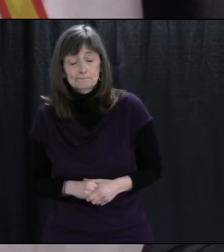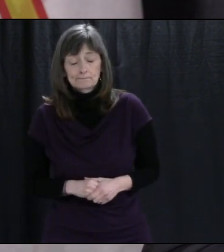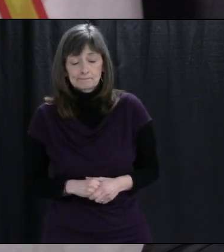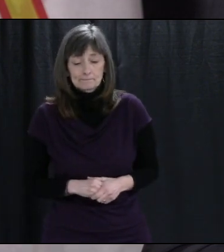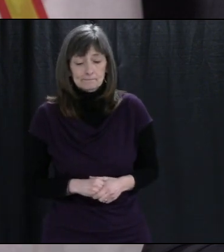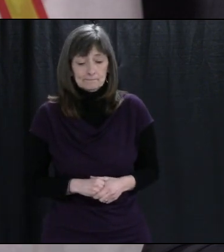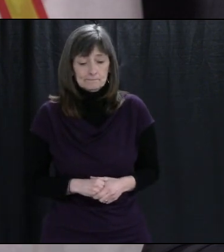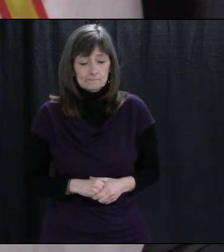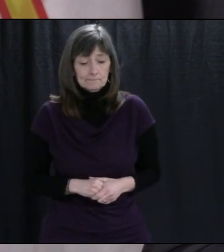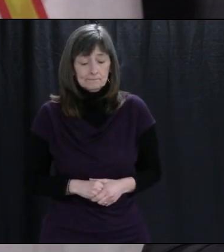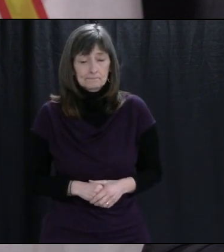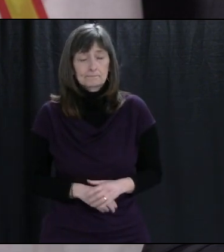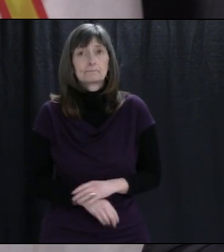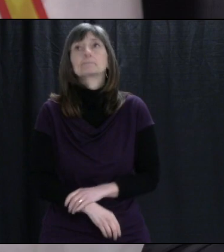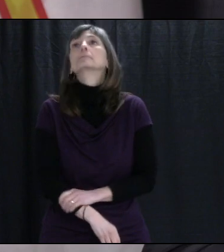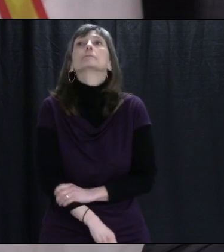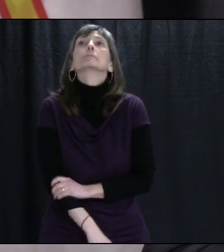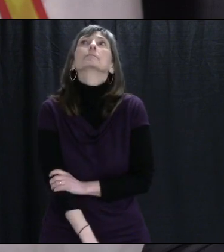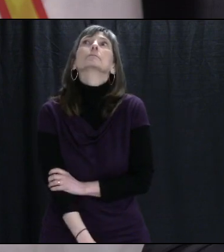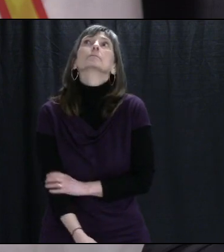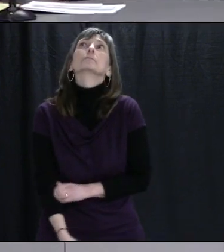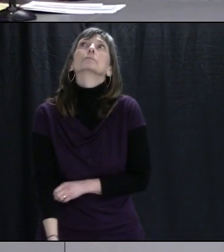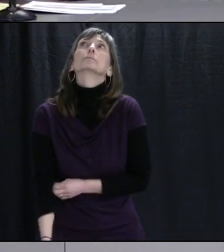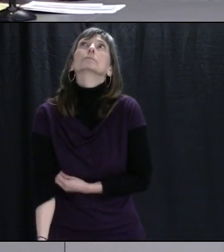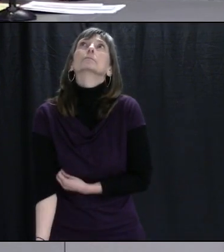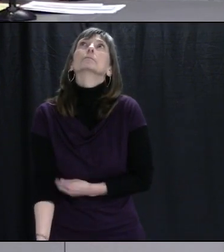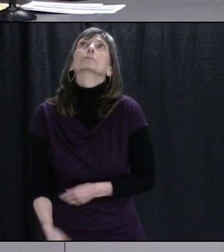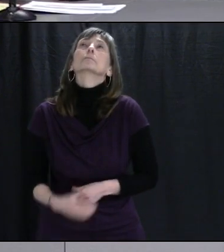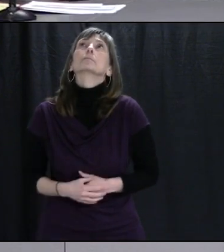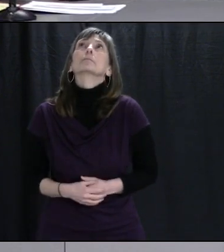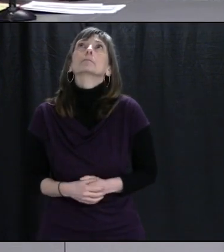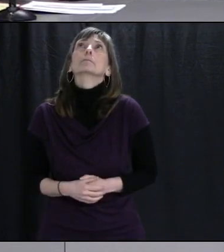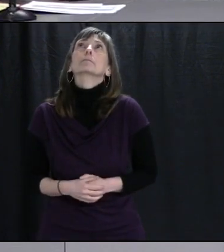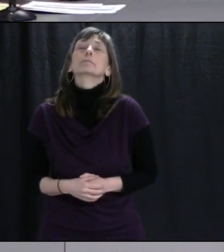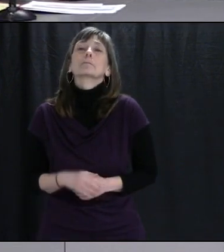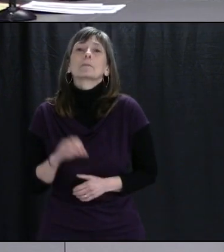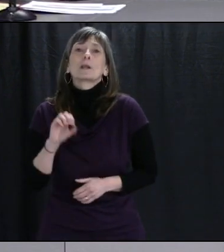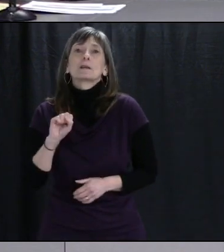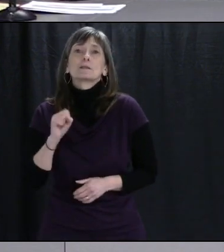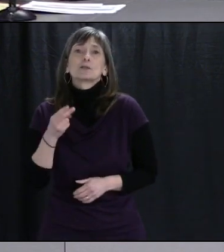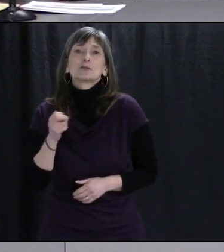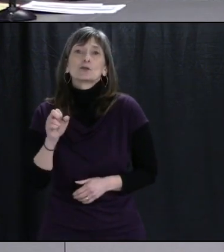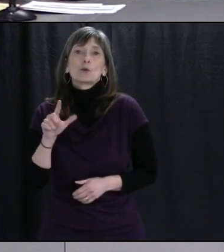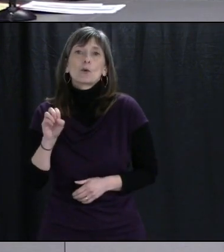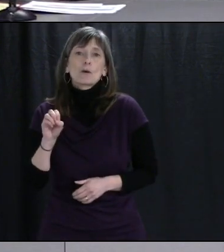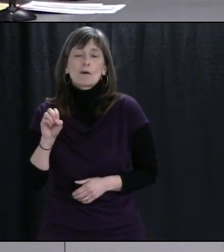Do we have a question from Craig Westcott of the Shoreline?